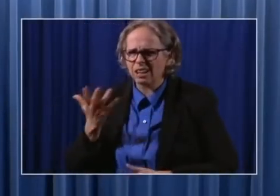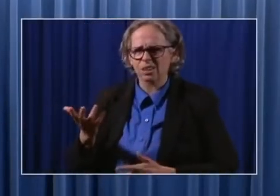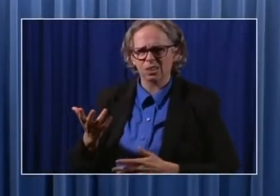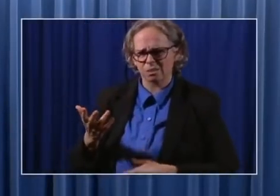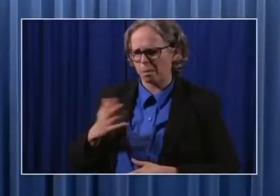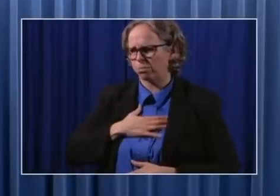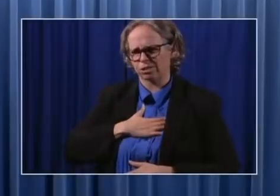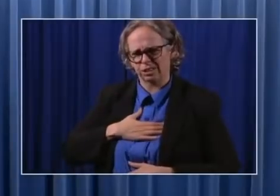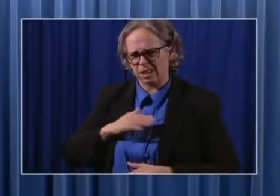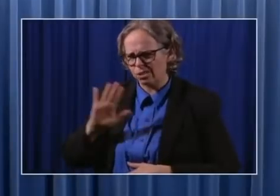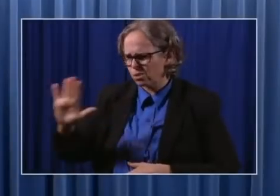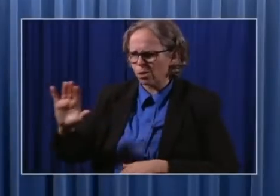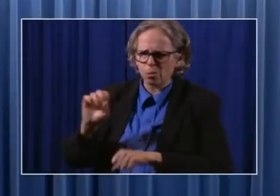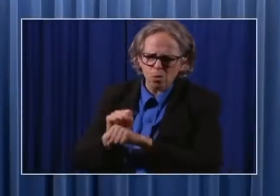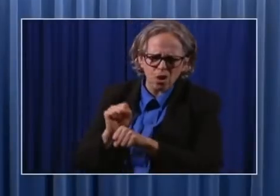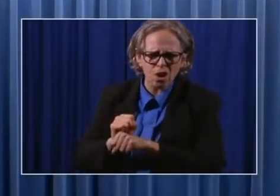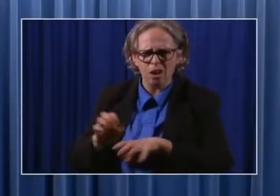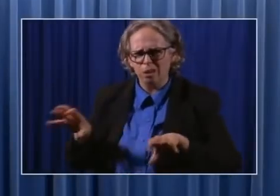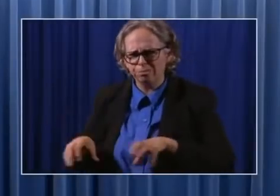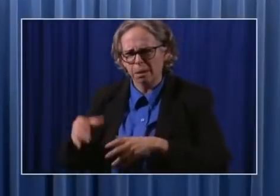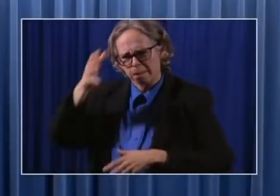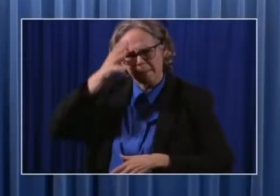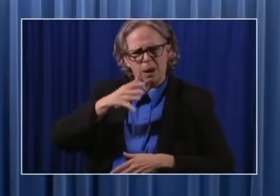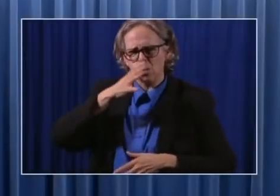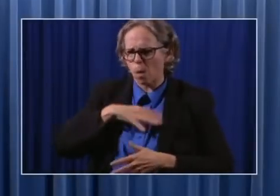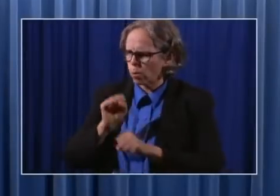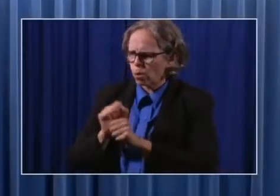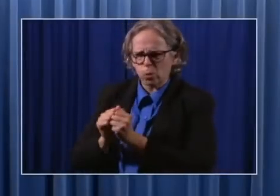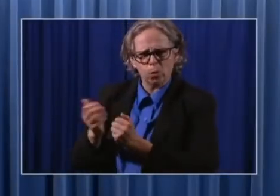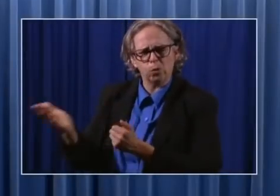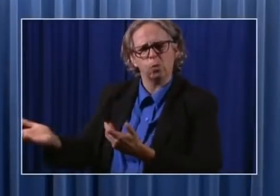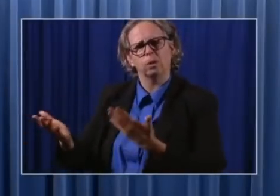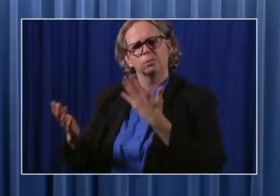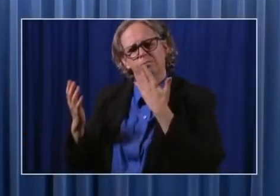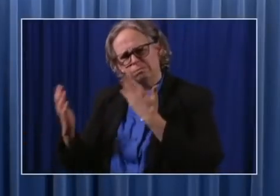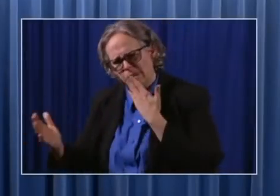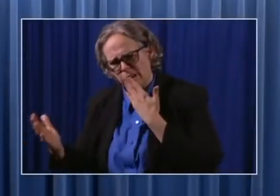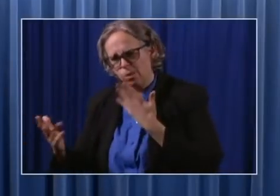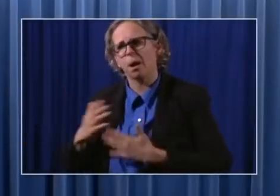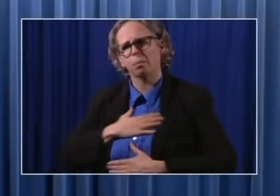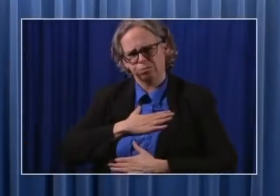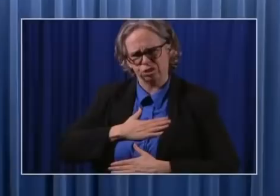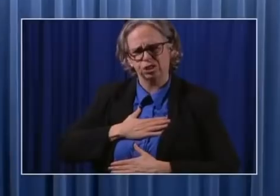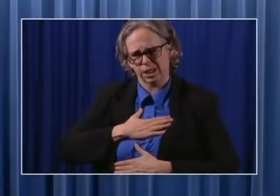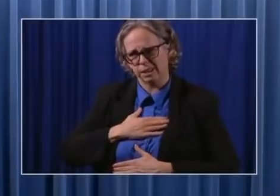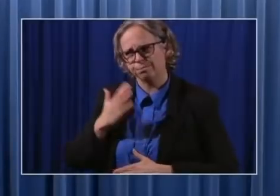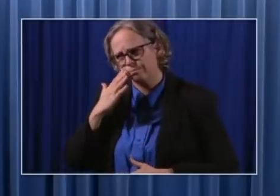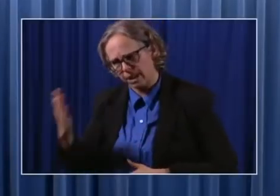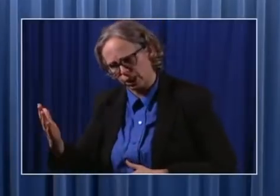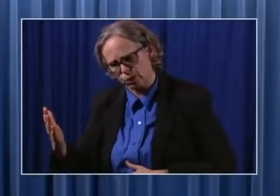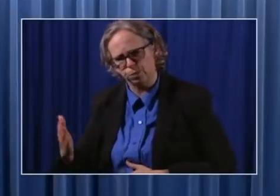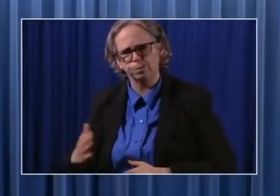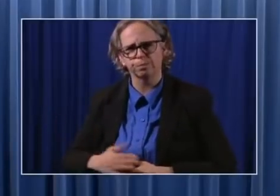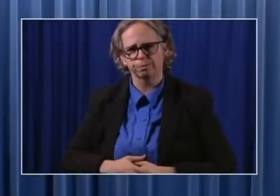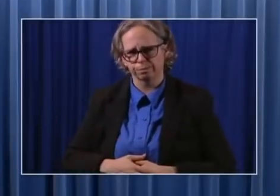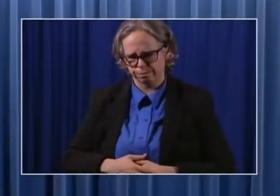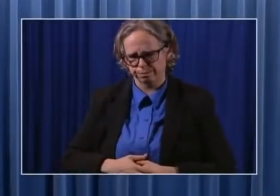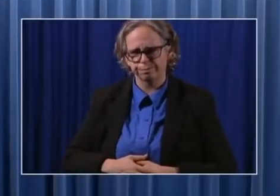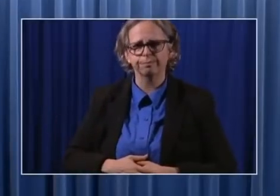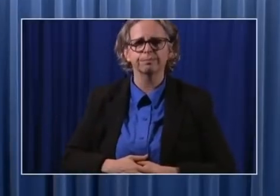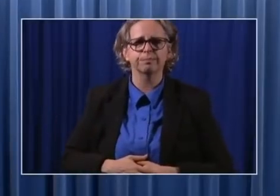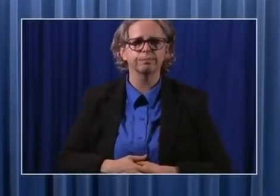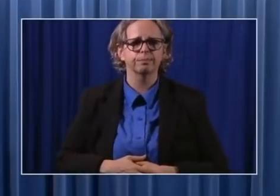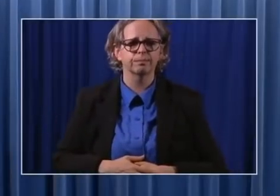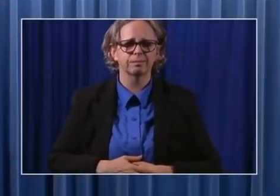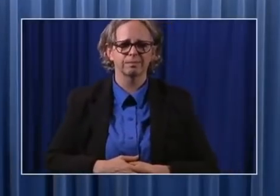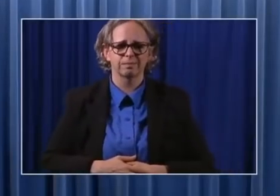do, and the men and women who work with you. We appreciate it very much and appreciate your career and your career in